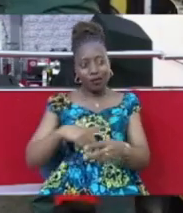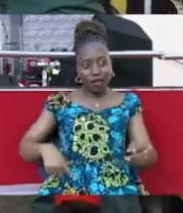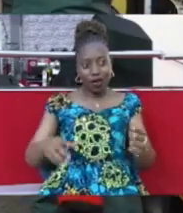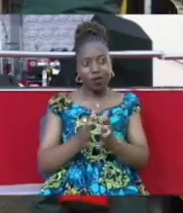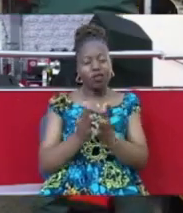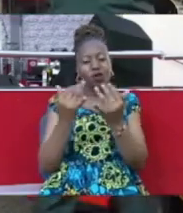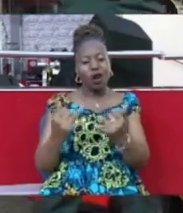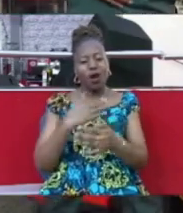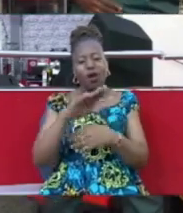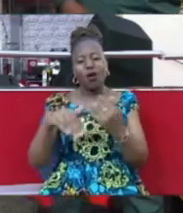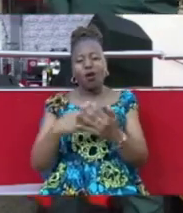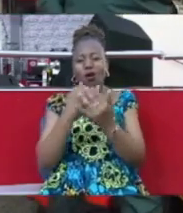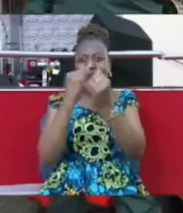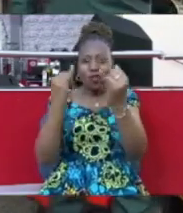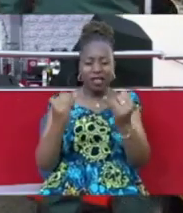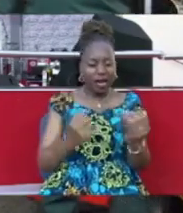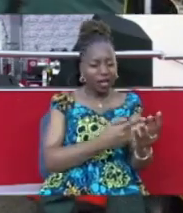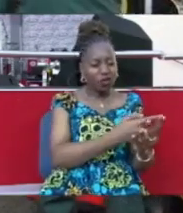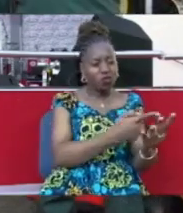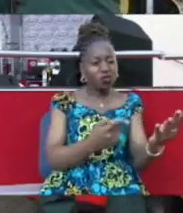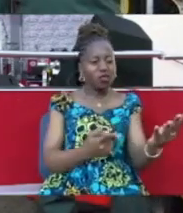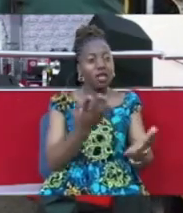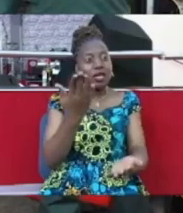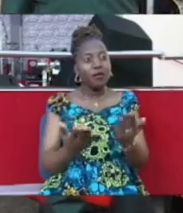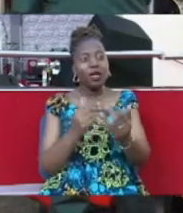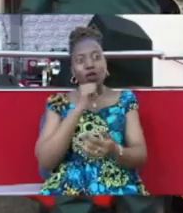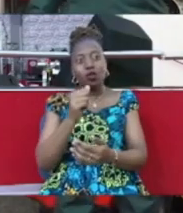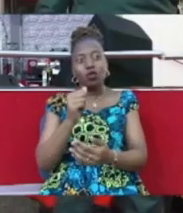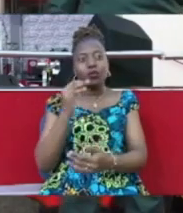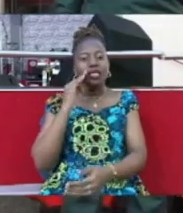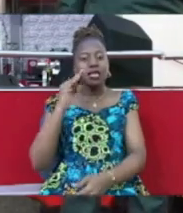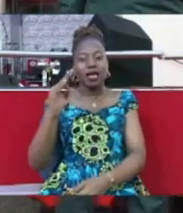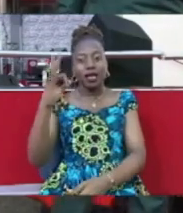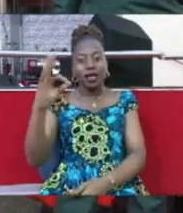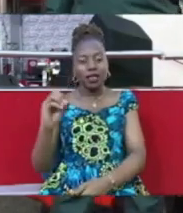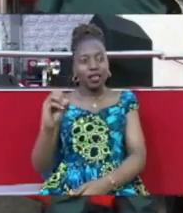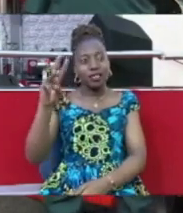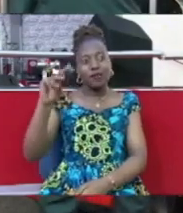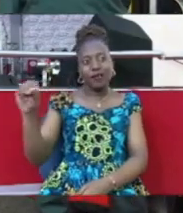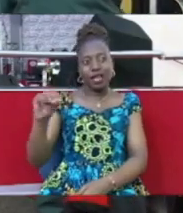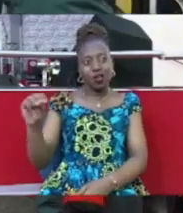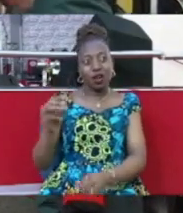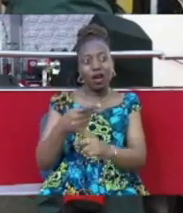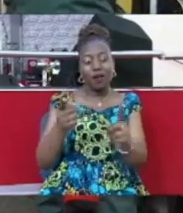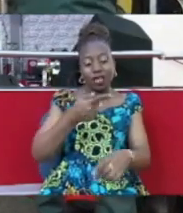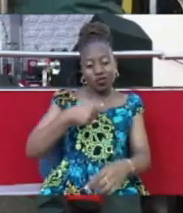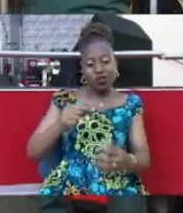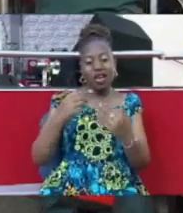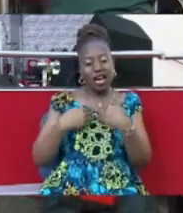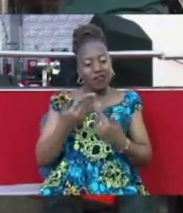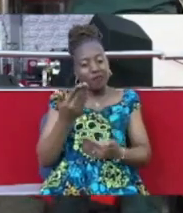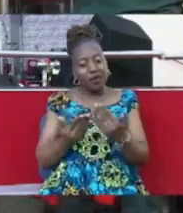all those gods, they may not be 330 million, but most of us here have more than one.